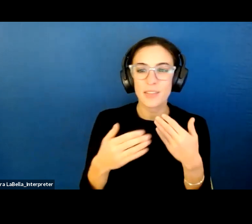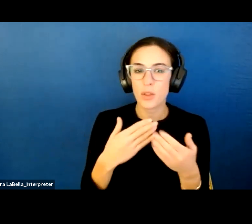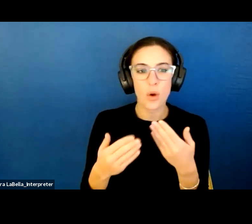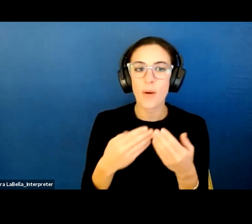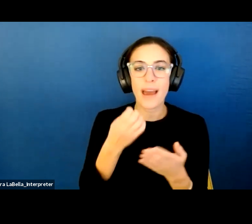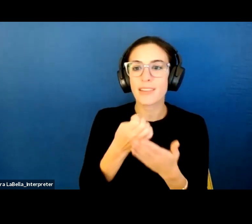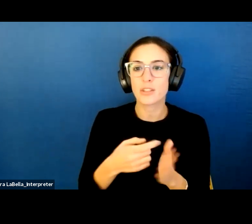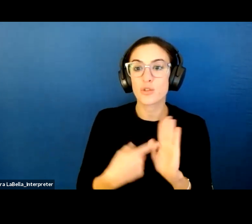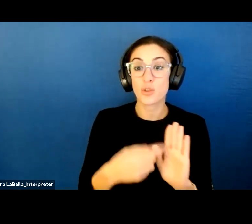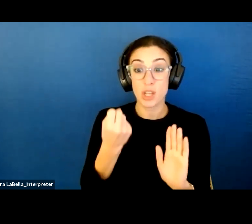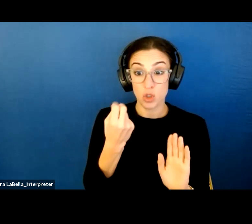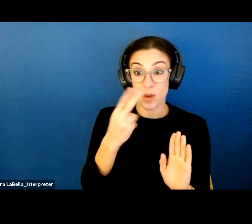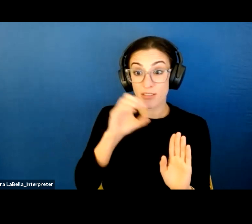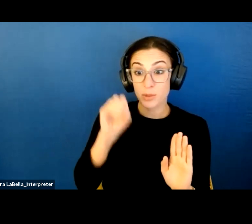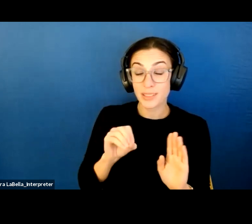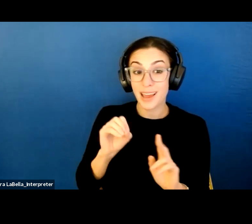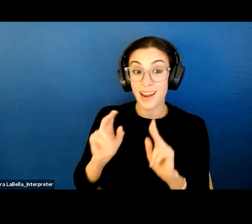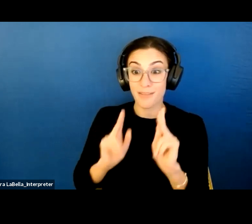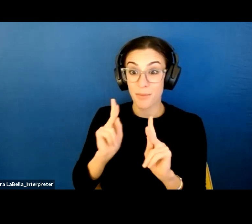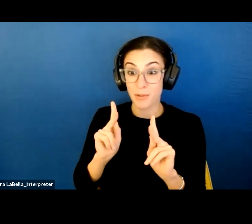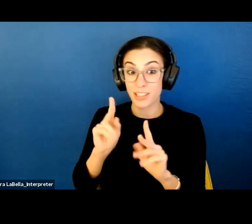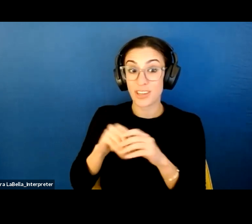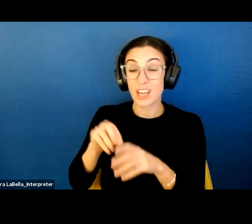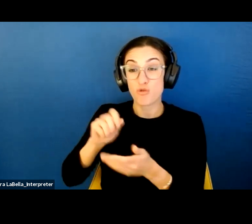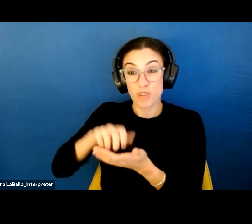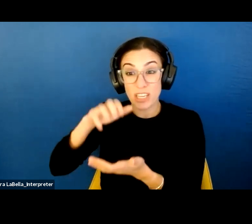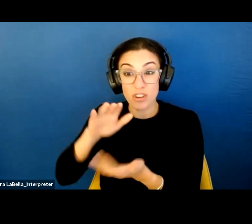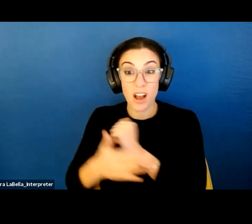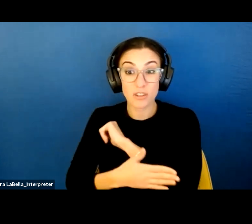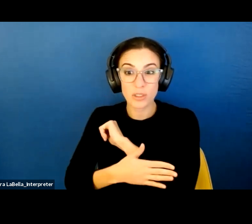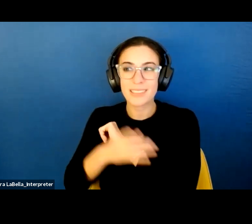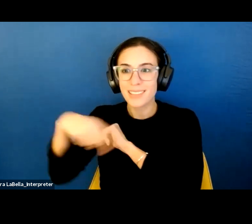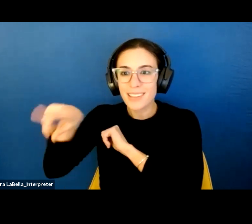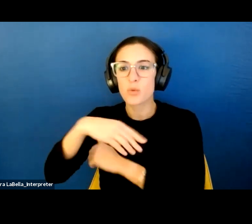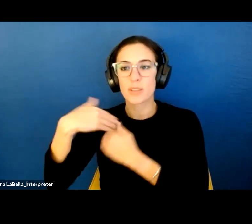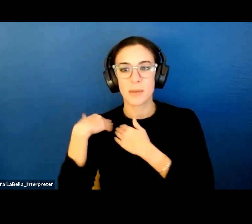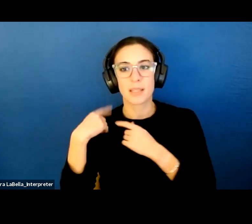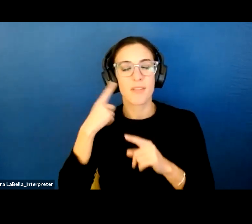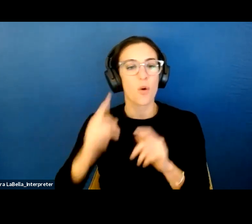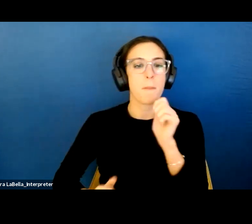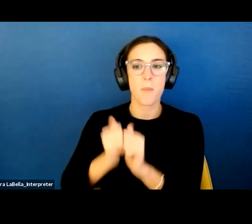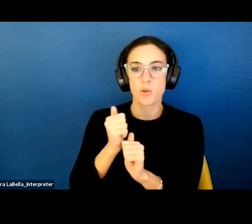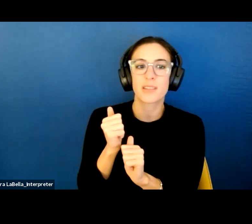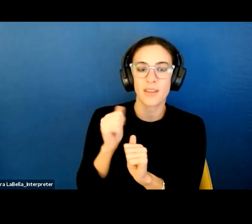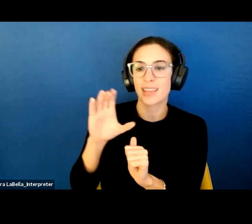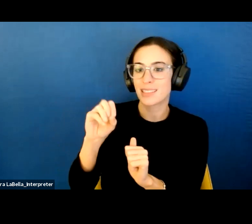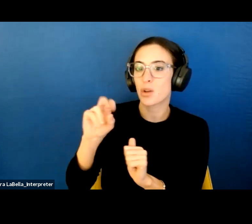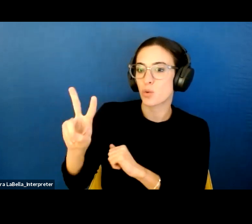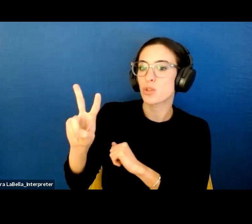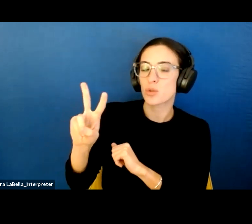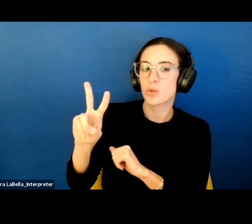the population in rich countries, like the US, is responsible for the majority of historic and current CO2